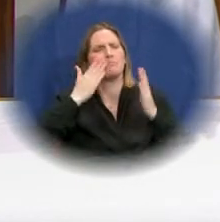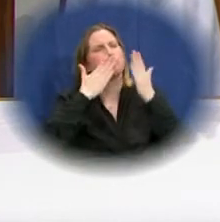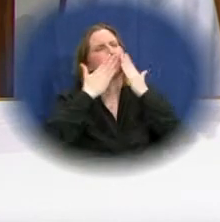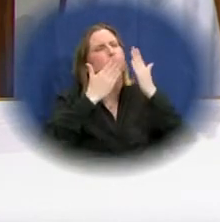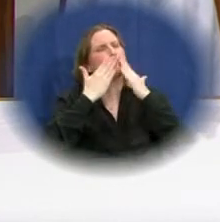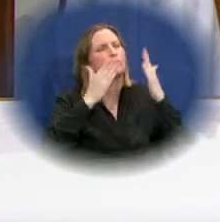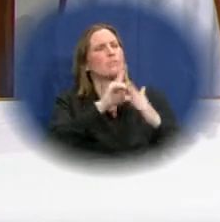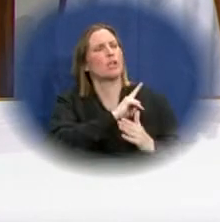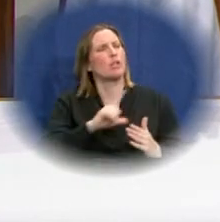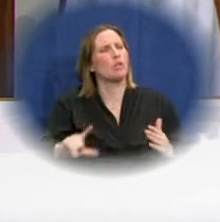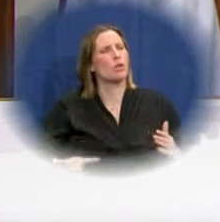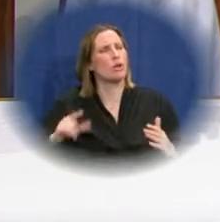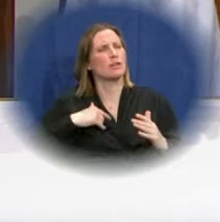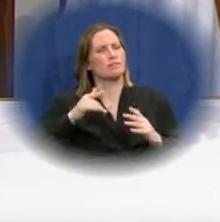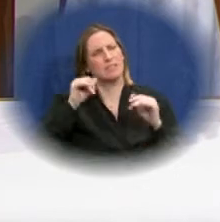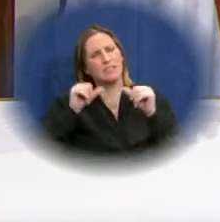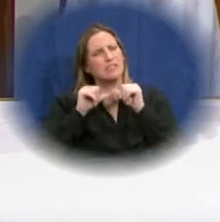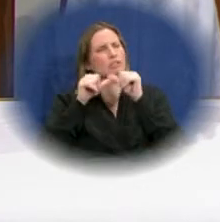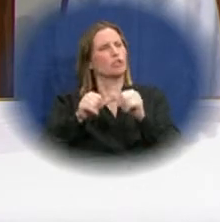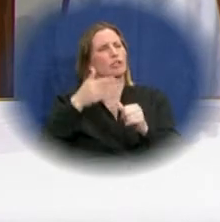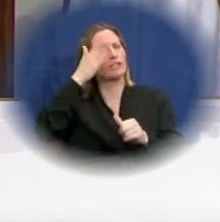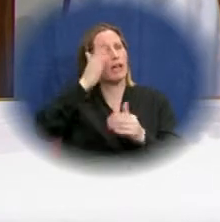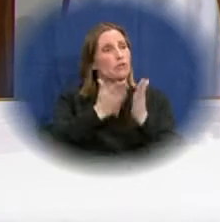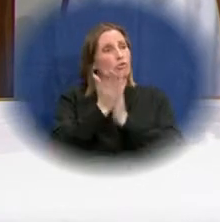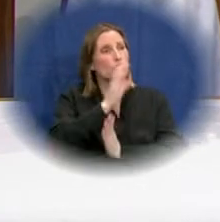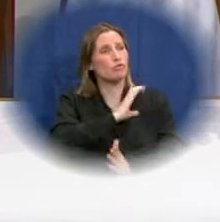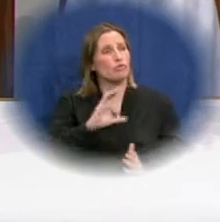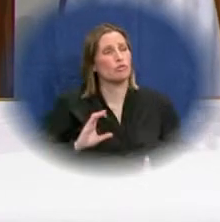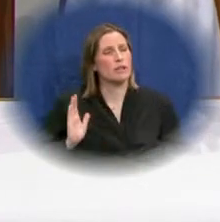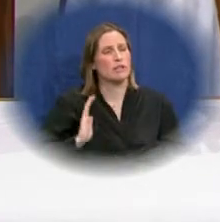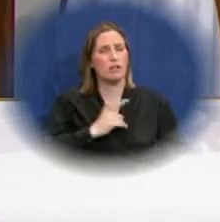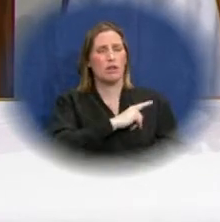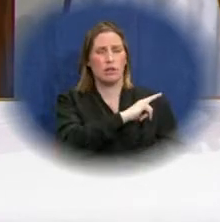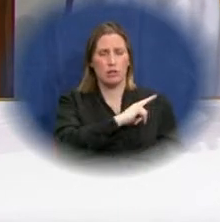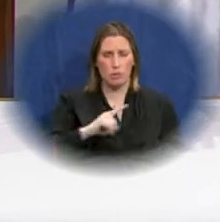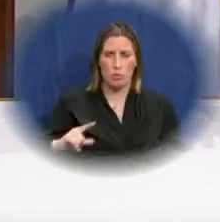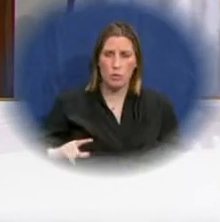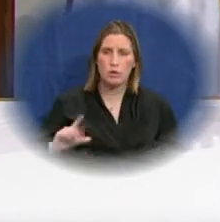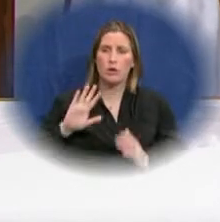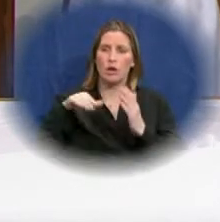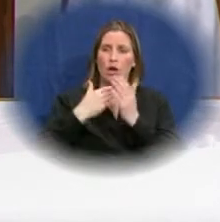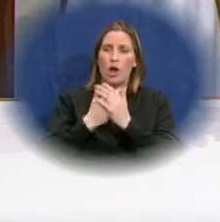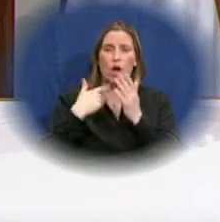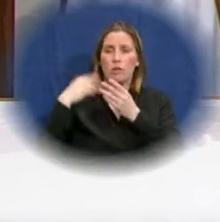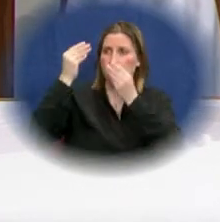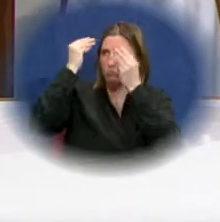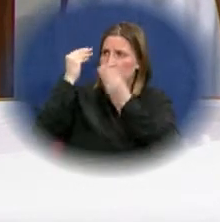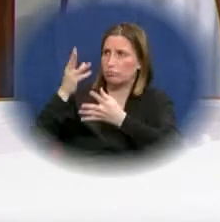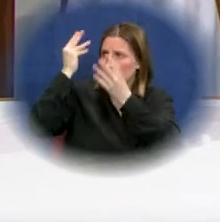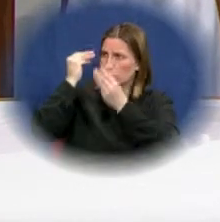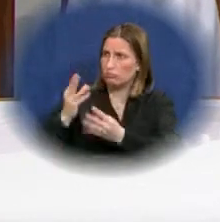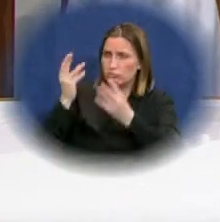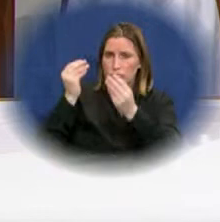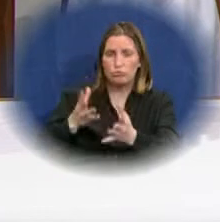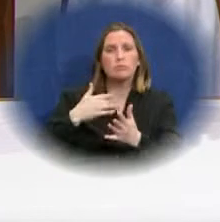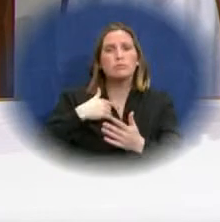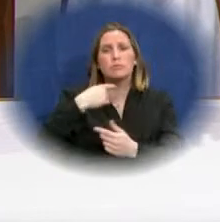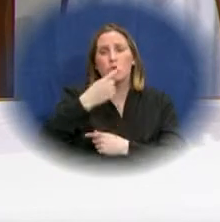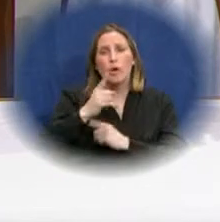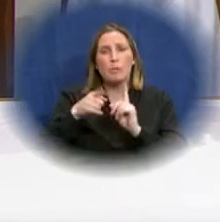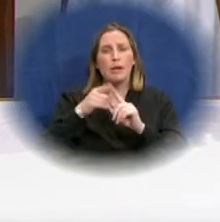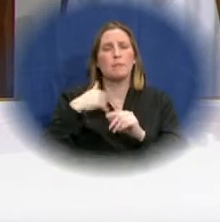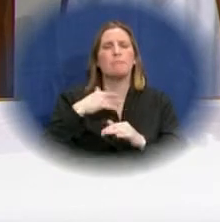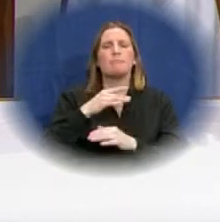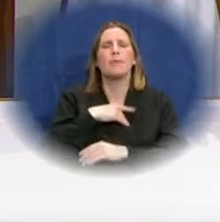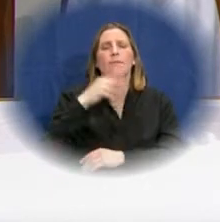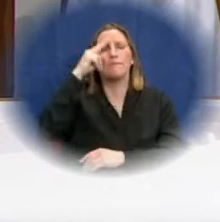Holy Father, Almighty and Eternal God, through Christ our Lord. For all the oracles of the prophets foretold him, the Virgin Mother longed for